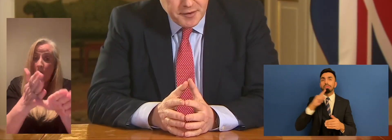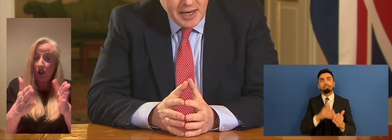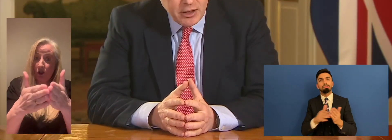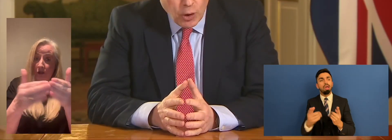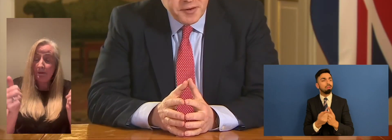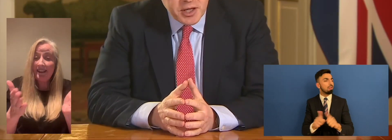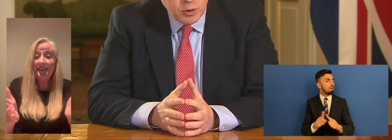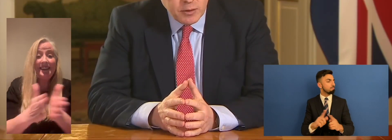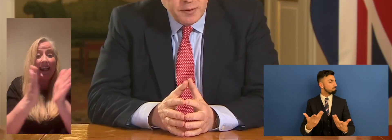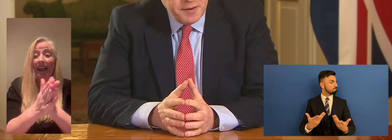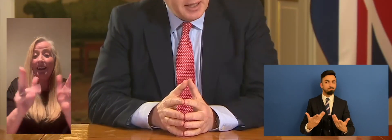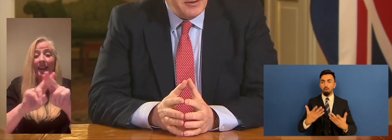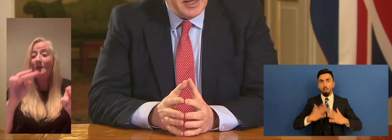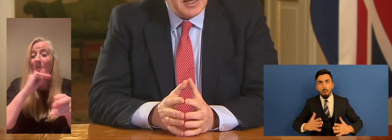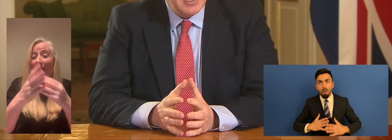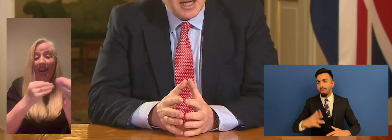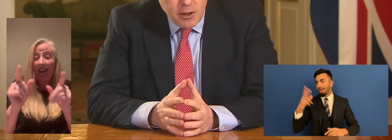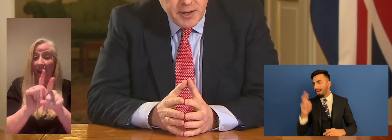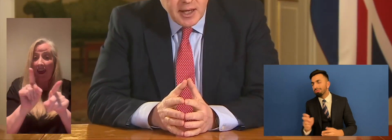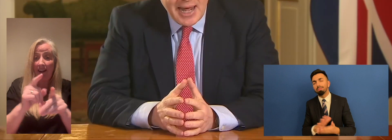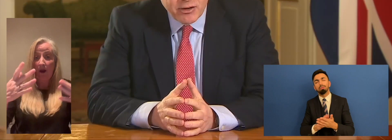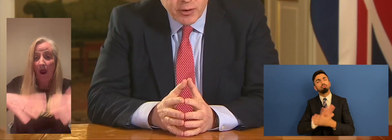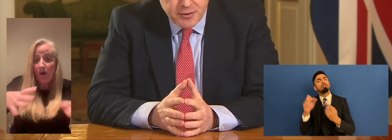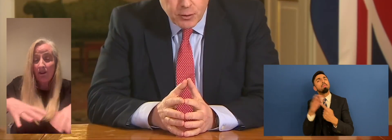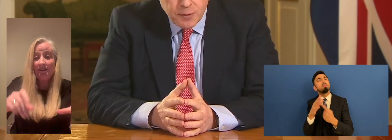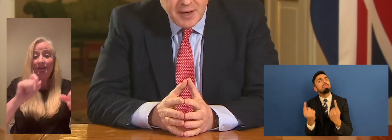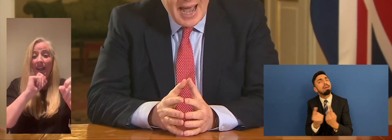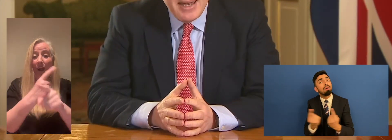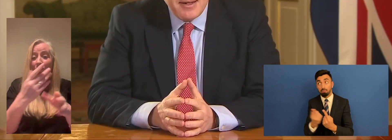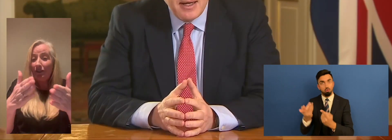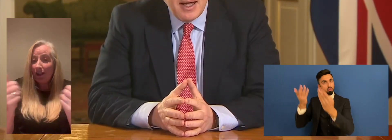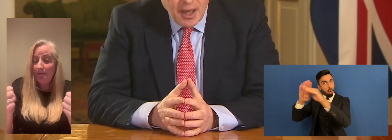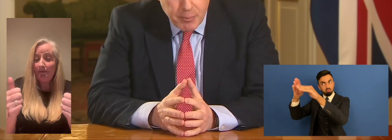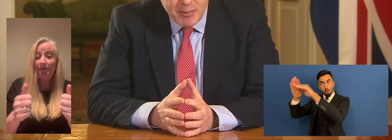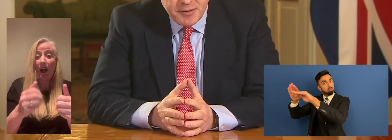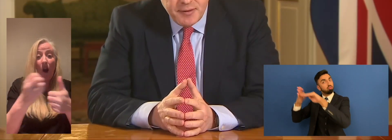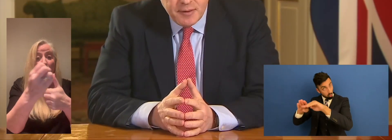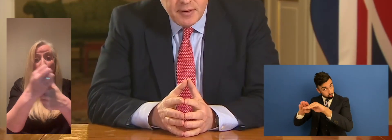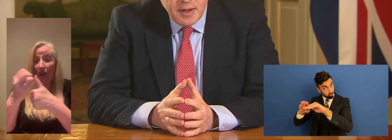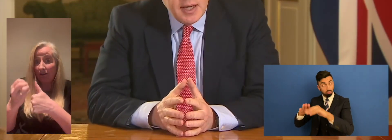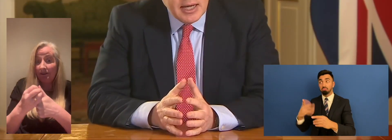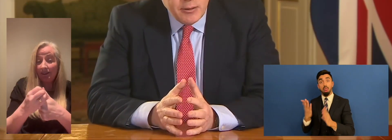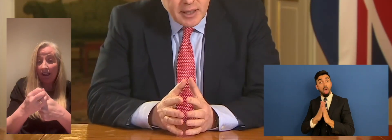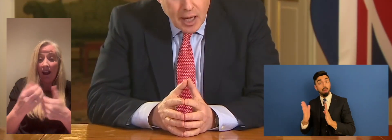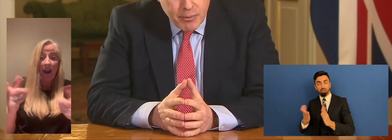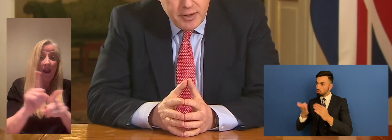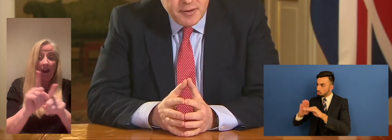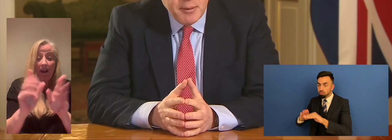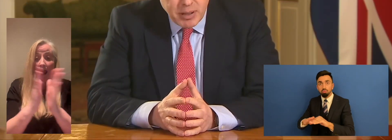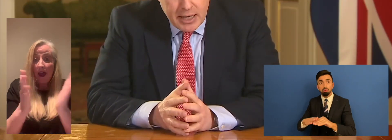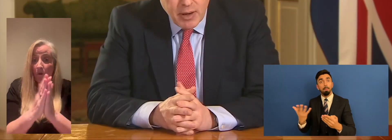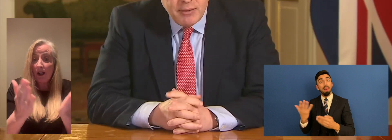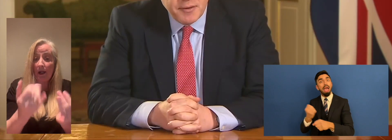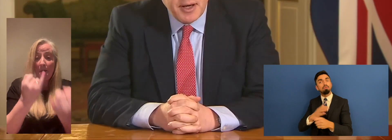shops selling non-essential goods, including clothing and electronic stores, and other premises, including